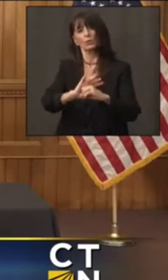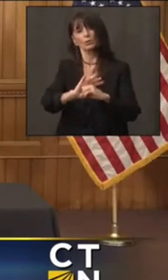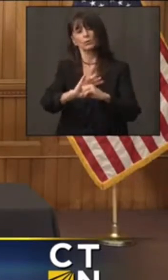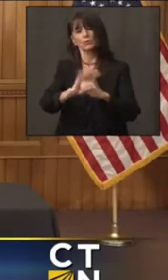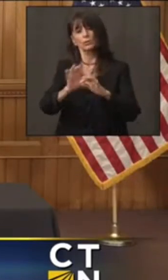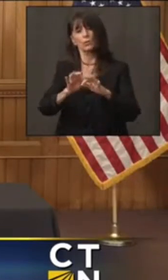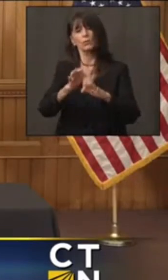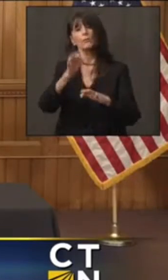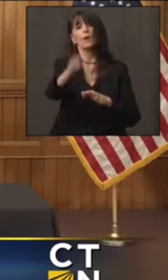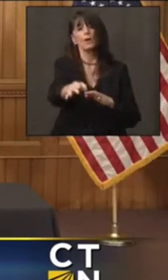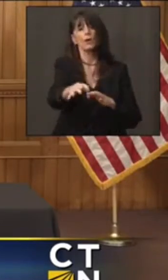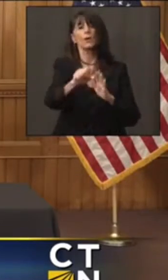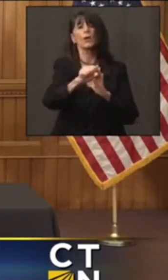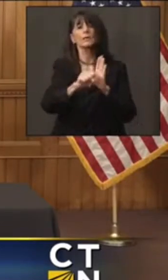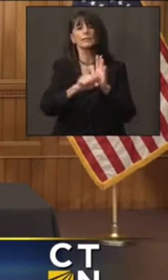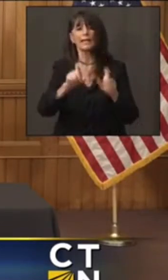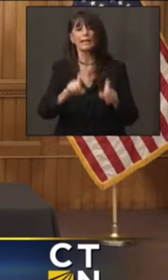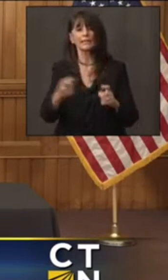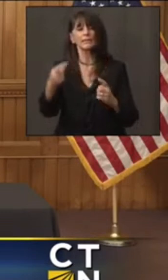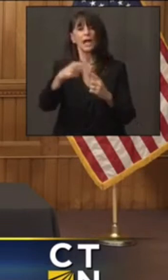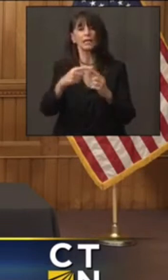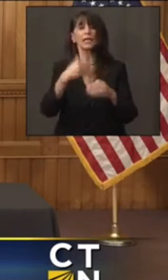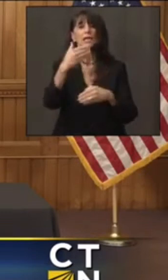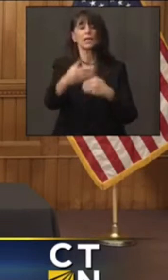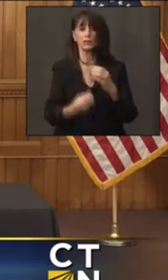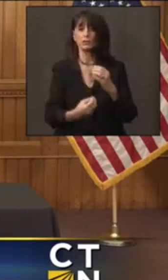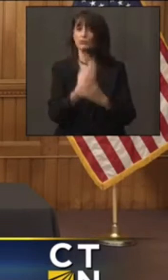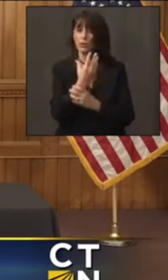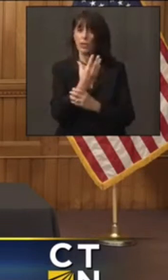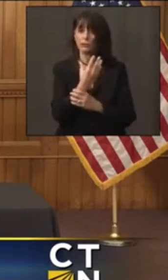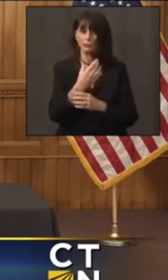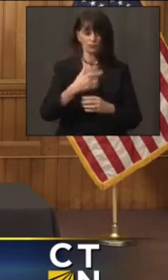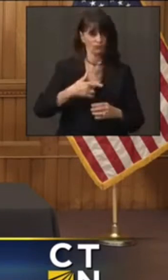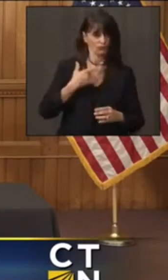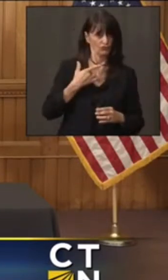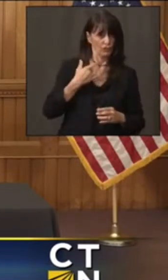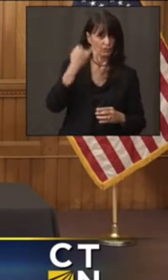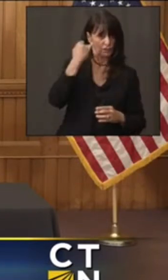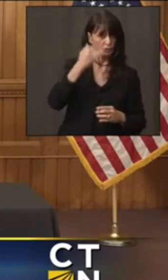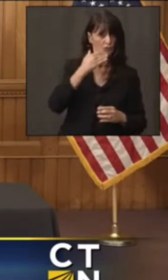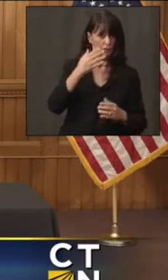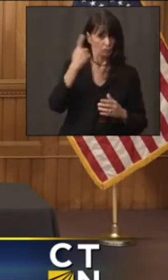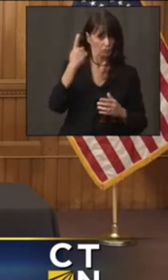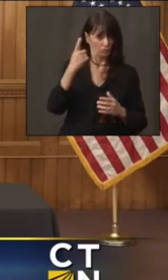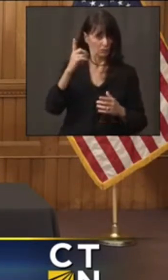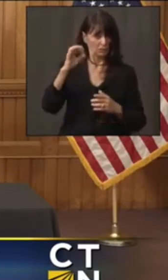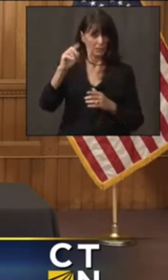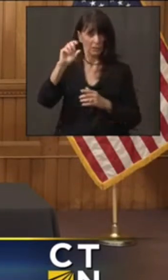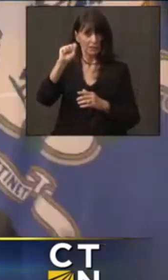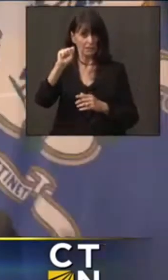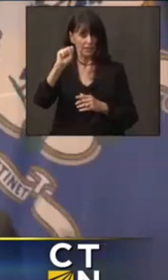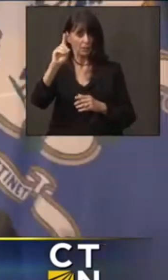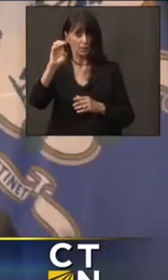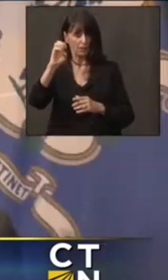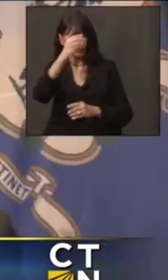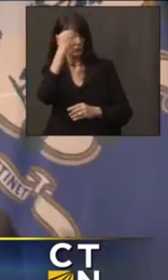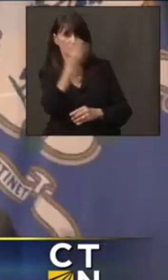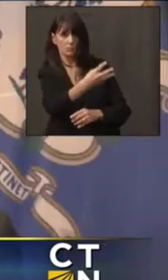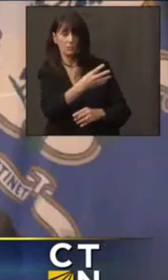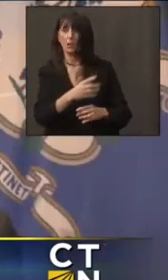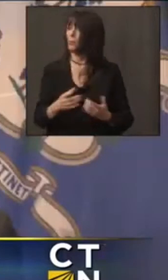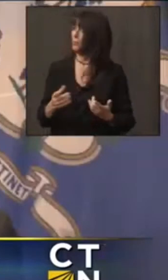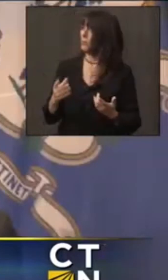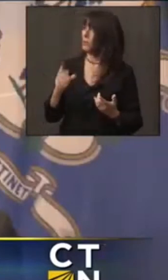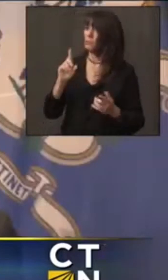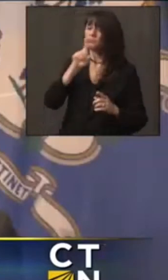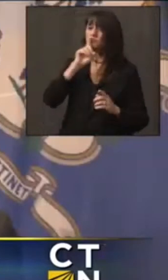the spring. Is that a good idea for you? Or have you been consulted on that? I wasn't consulted on it, but it makes a lot of sense to